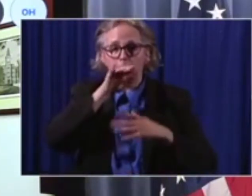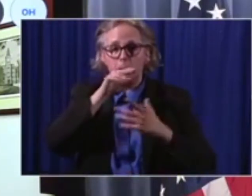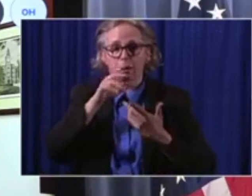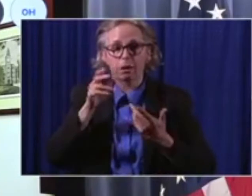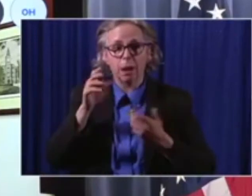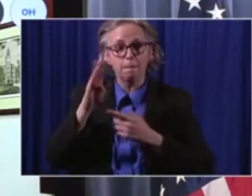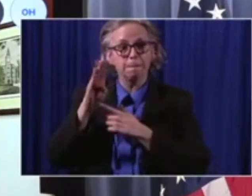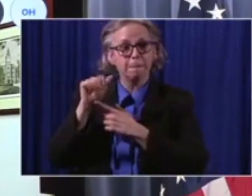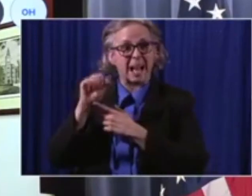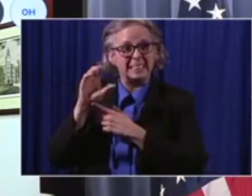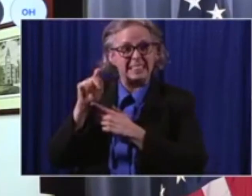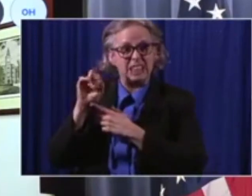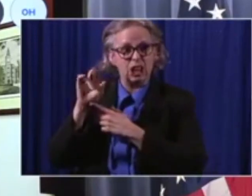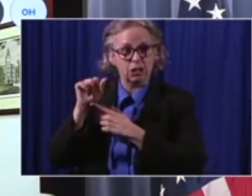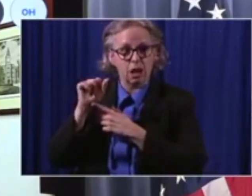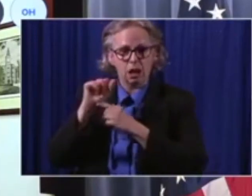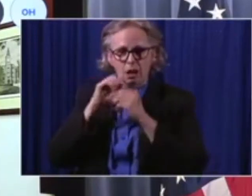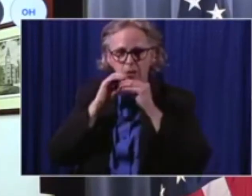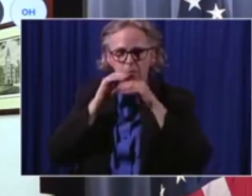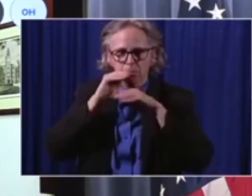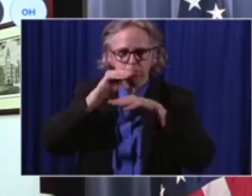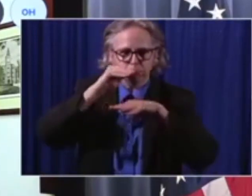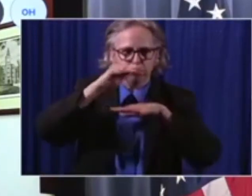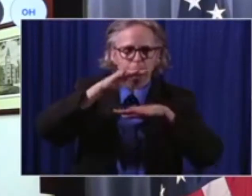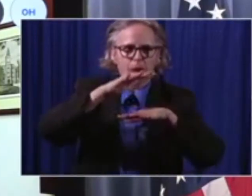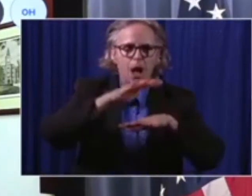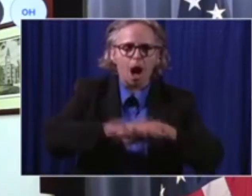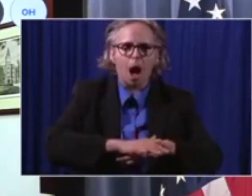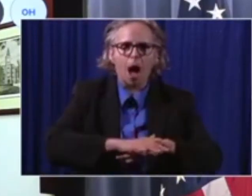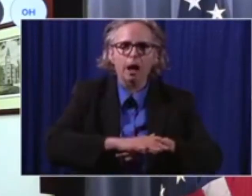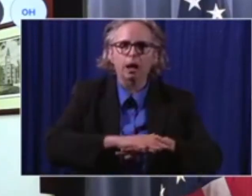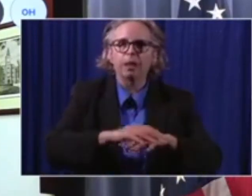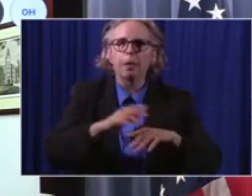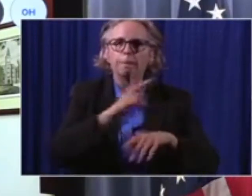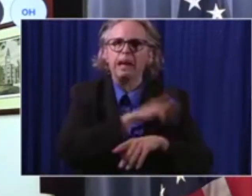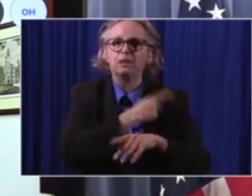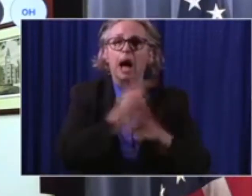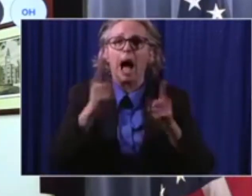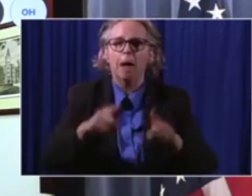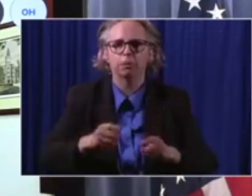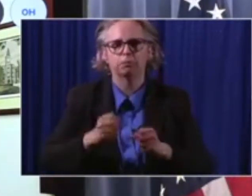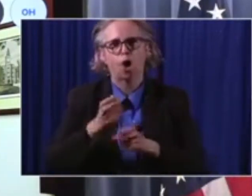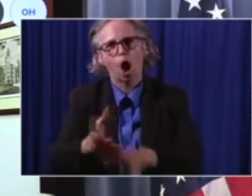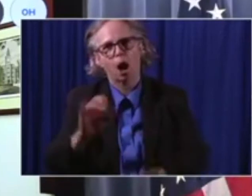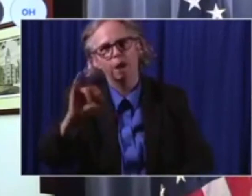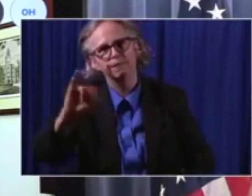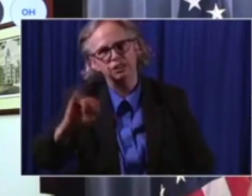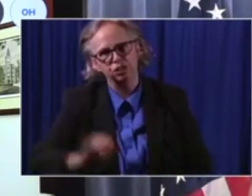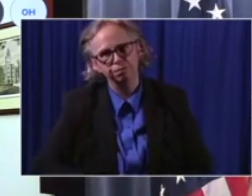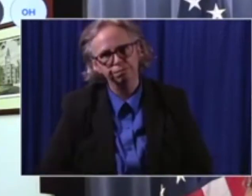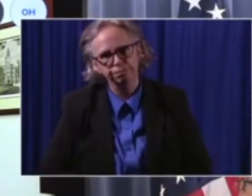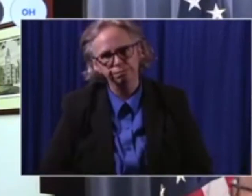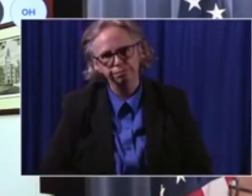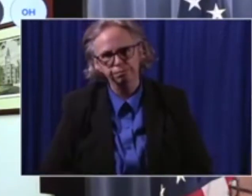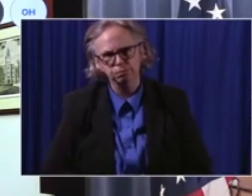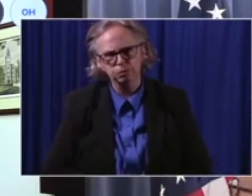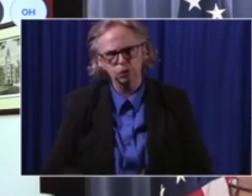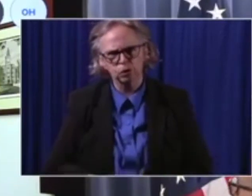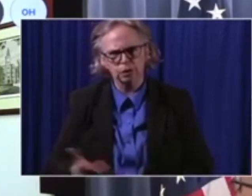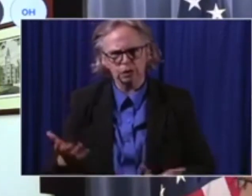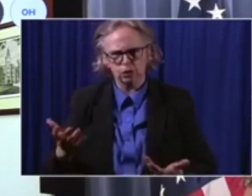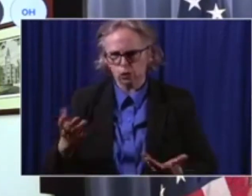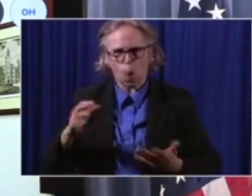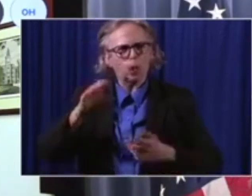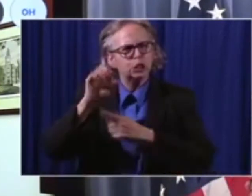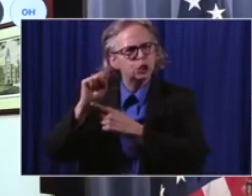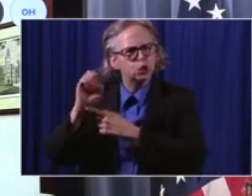wound infection. So the source control of a mask is really important if you're one of those asymptomatic positives. It keeps